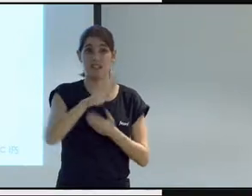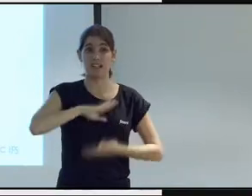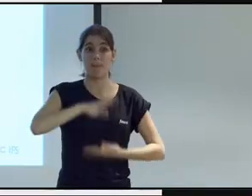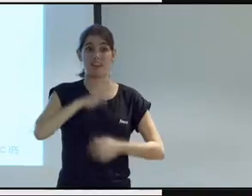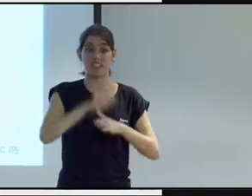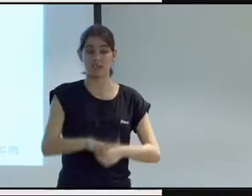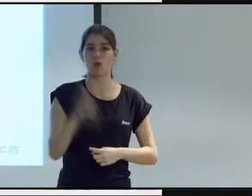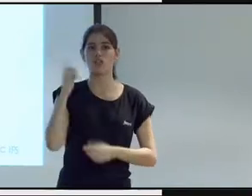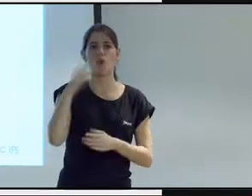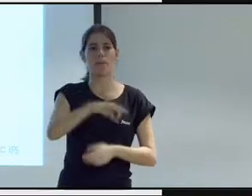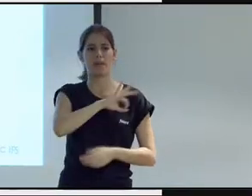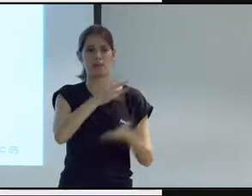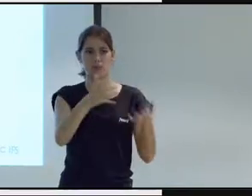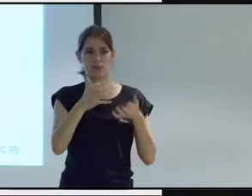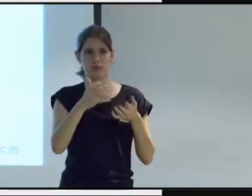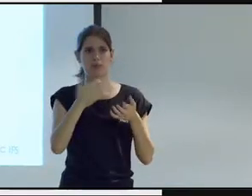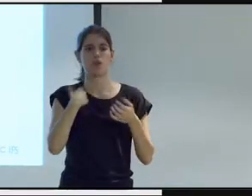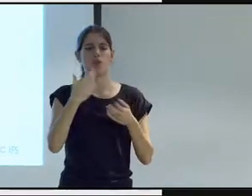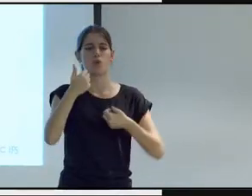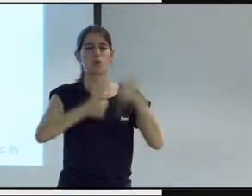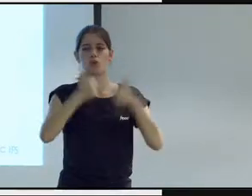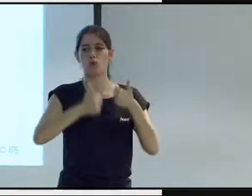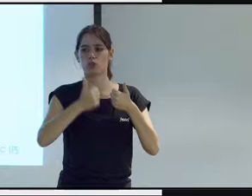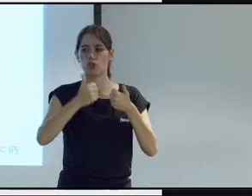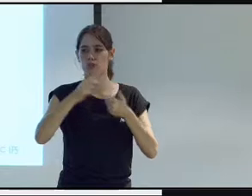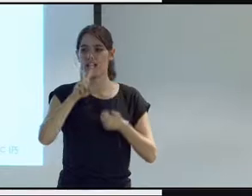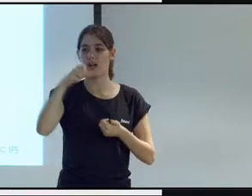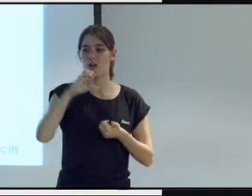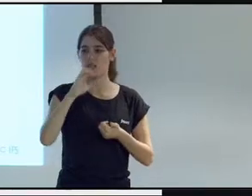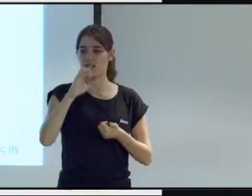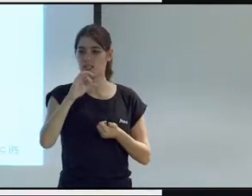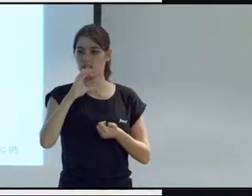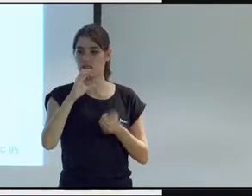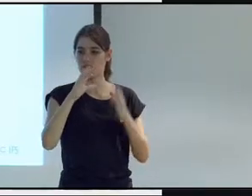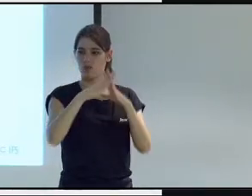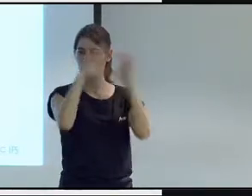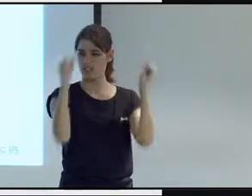And this received an award in a UNESCO